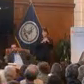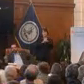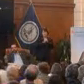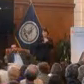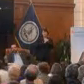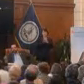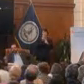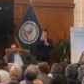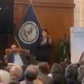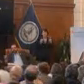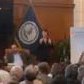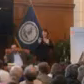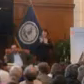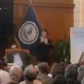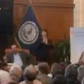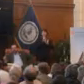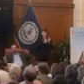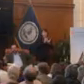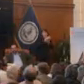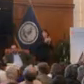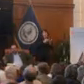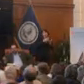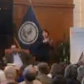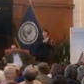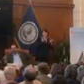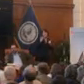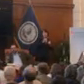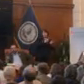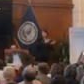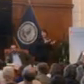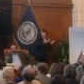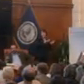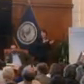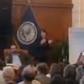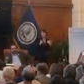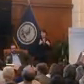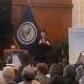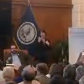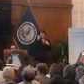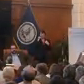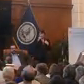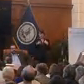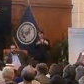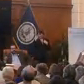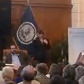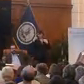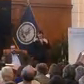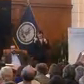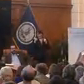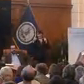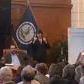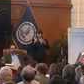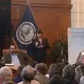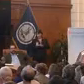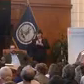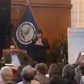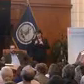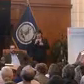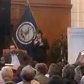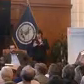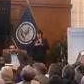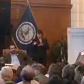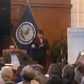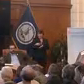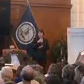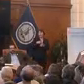what components of the plan they choose to have. And so if you don't need mental health treatment, but you're forced to take mental health treatment, then you know that your